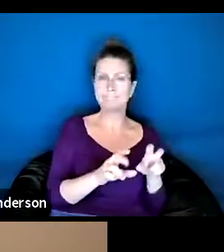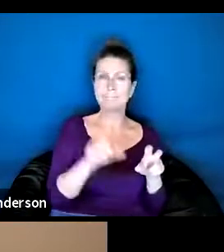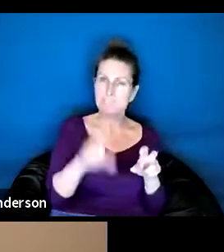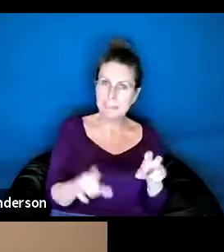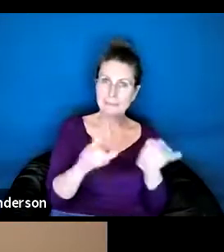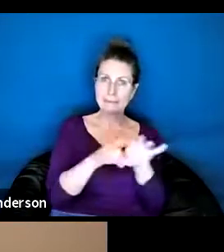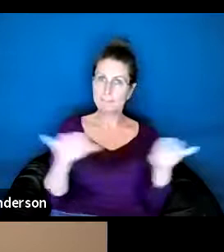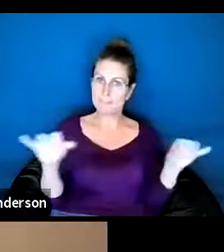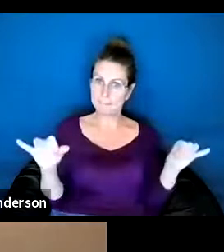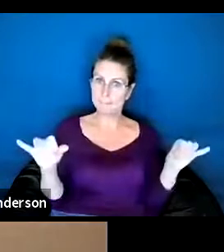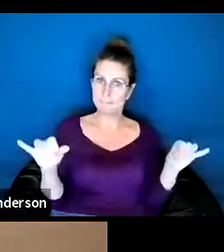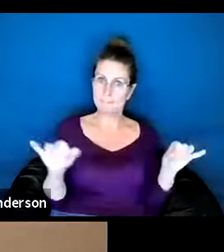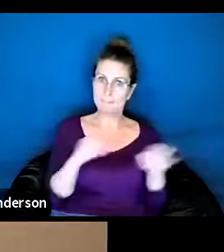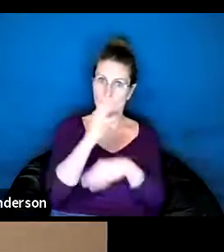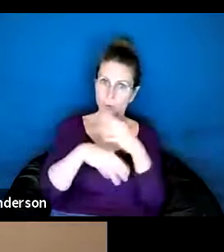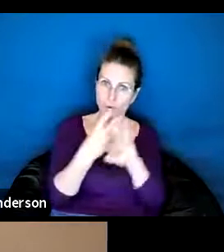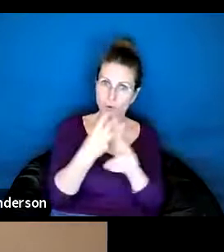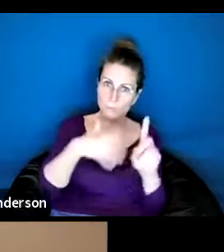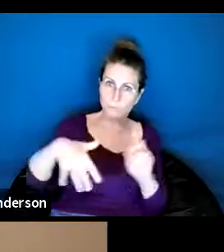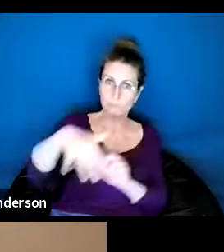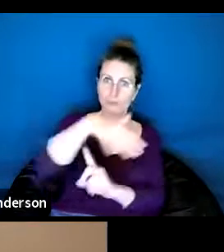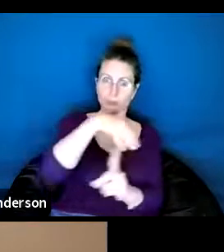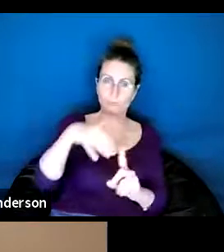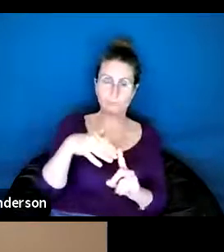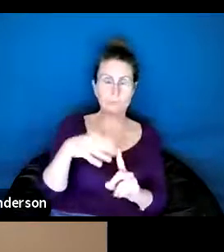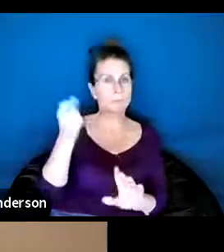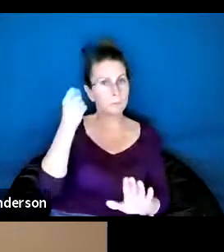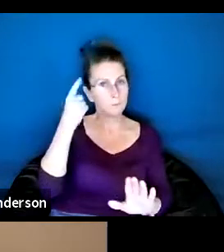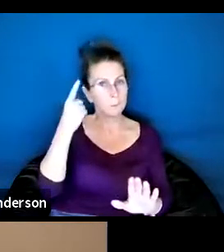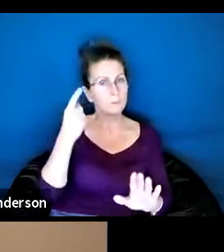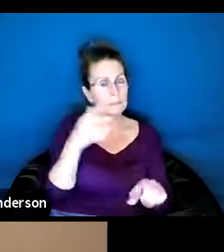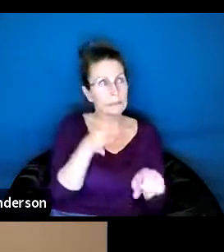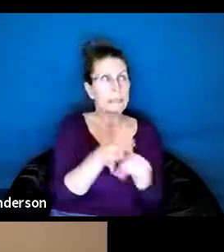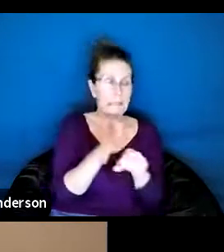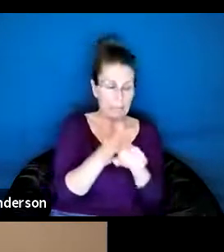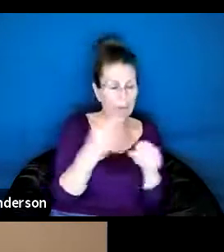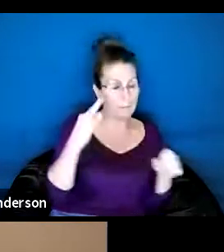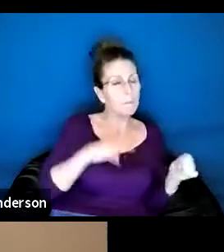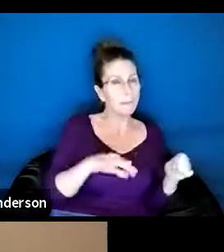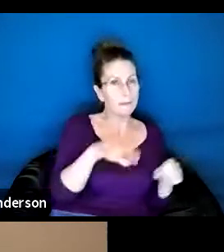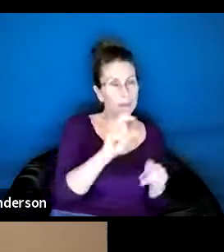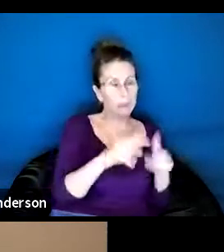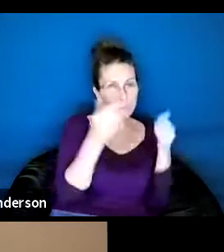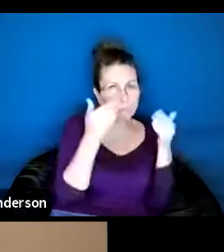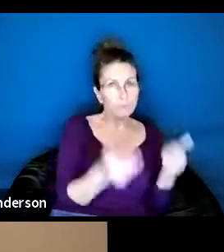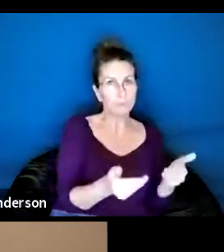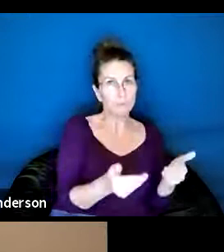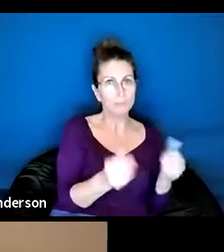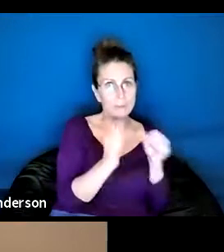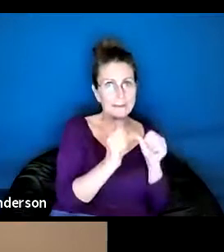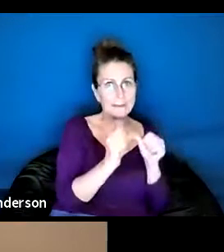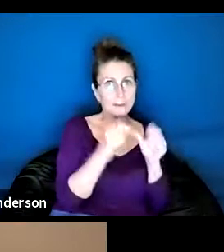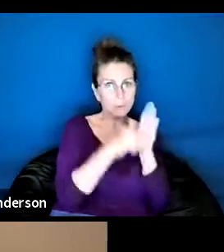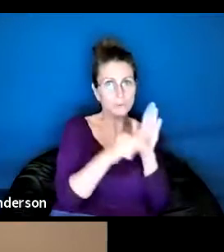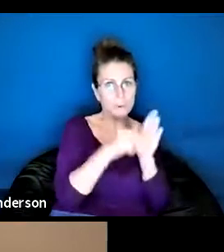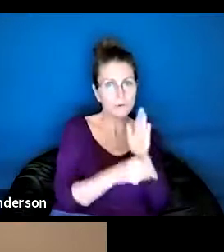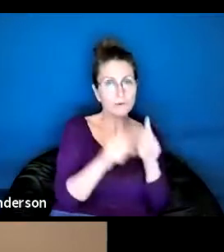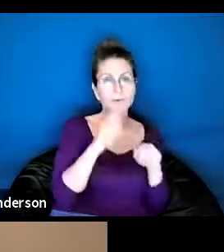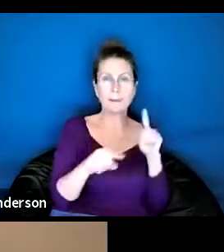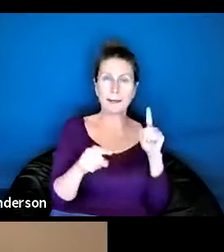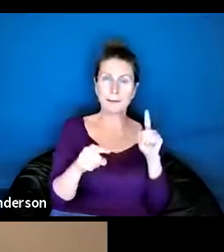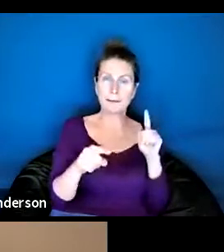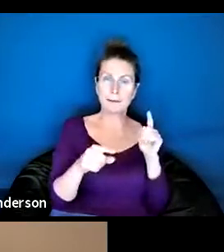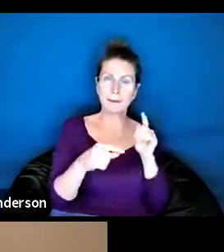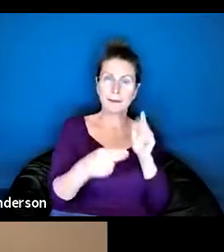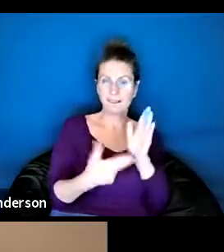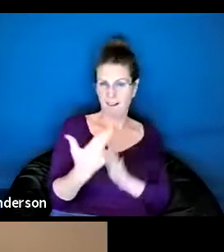can achieve enough benefits that we definitely need to be doing everything we can to limit antimicrobial resistance. But it highlights